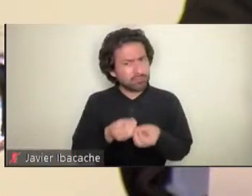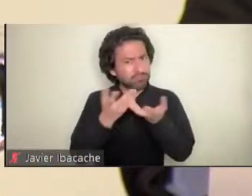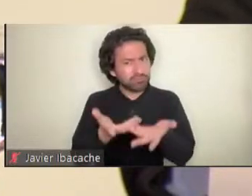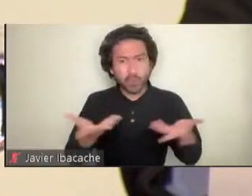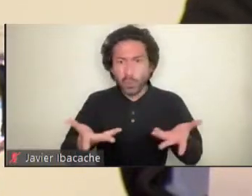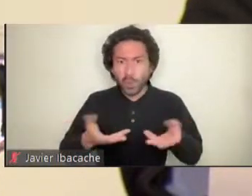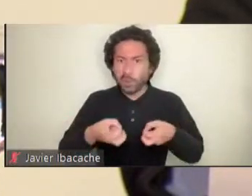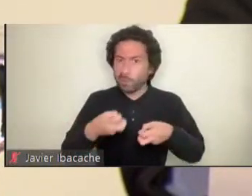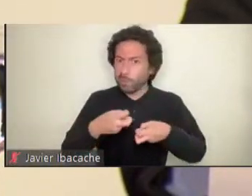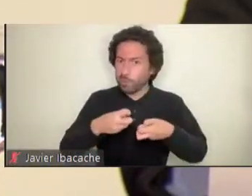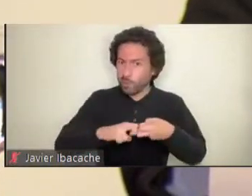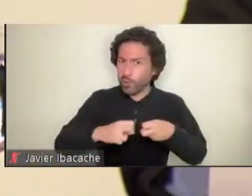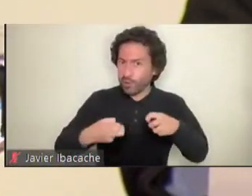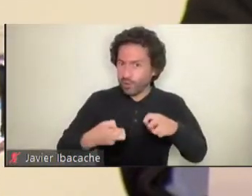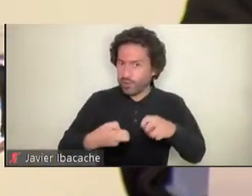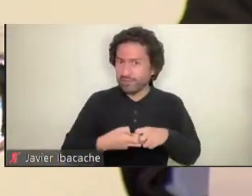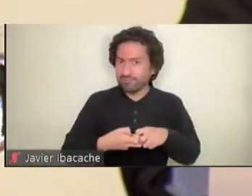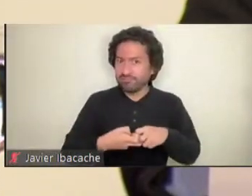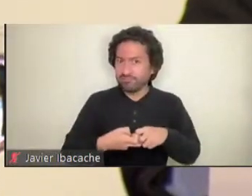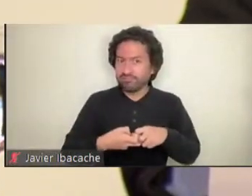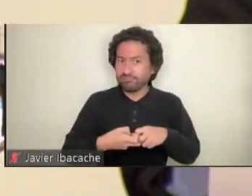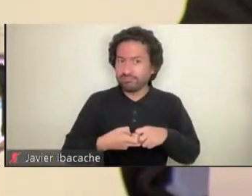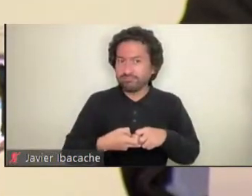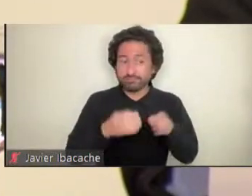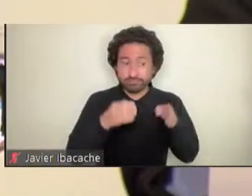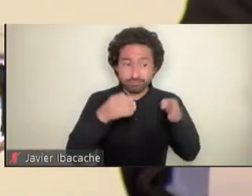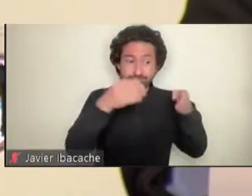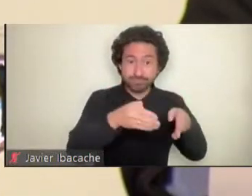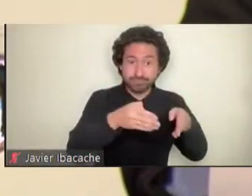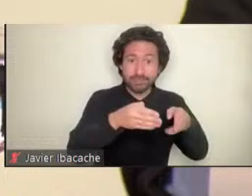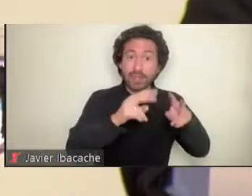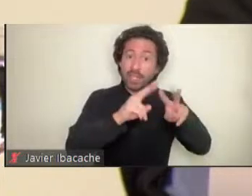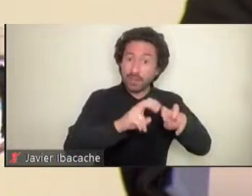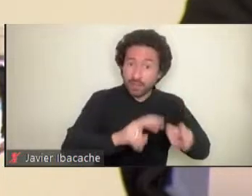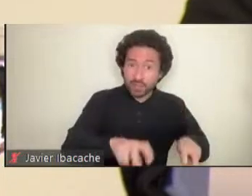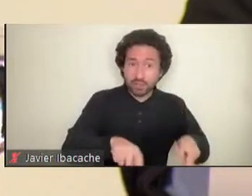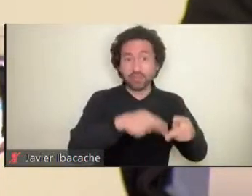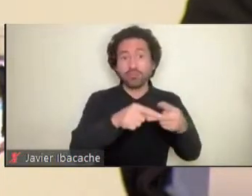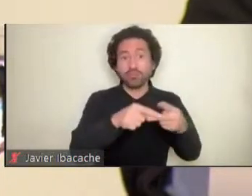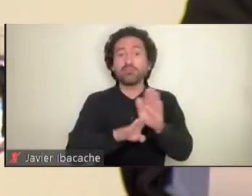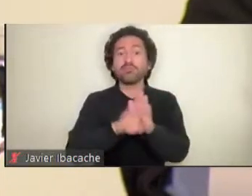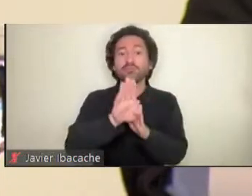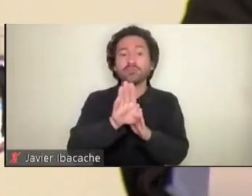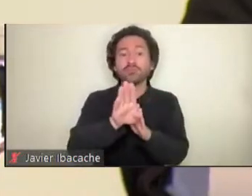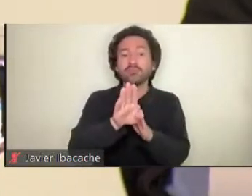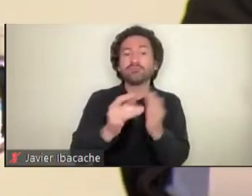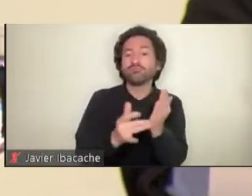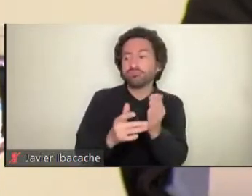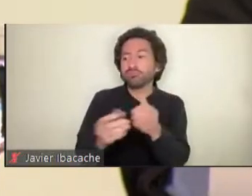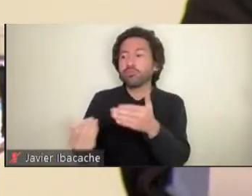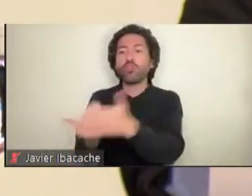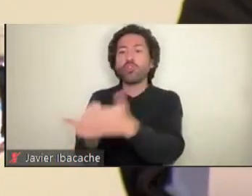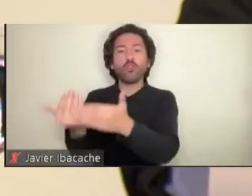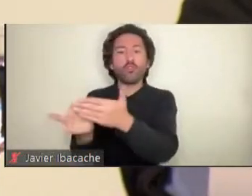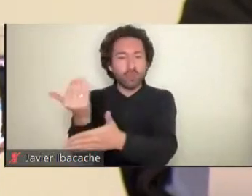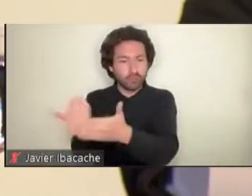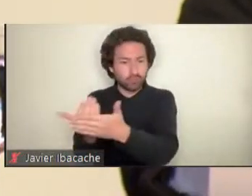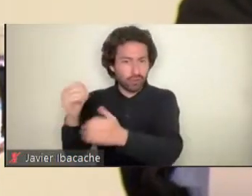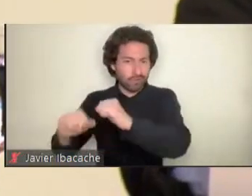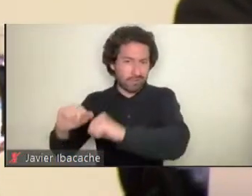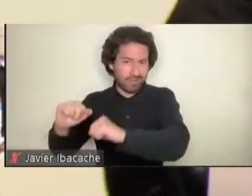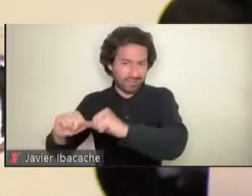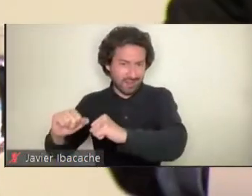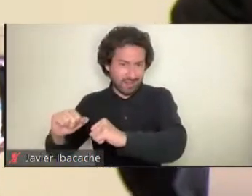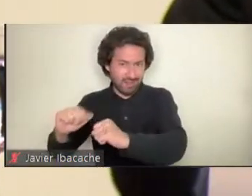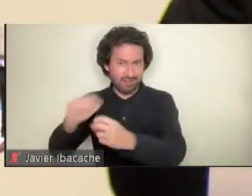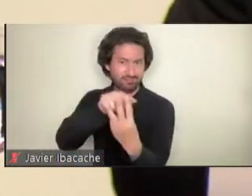of problem, more focused on applied research and